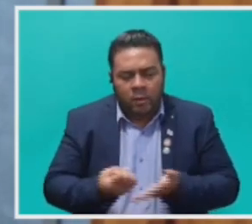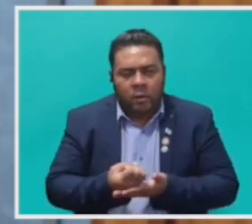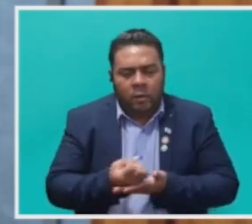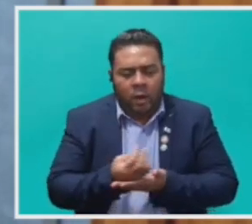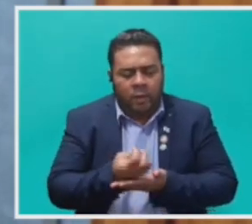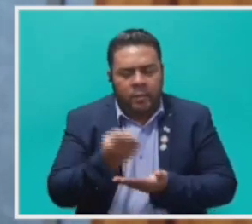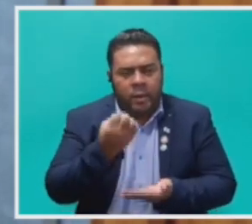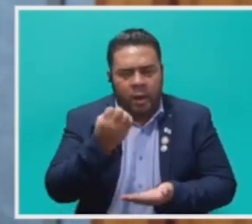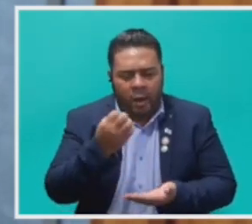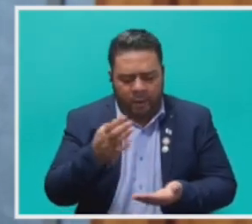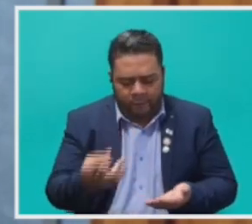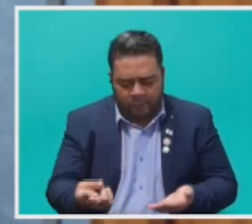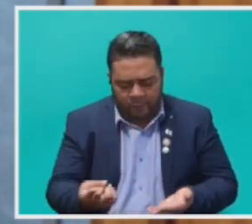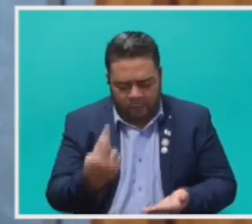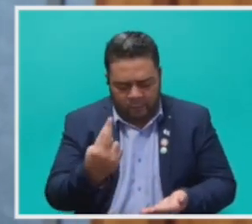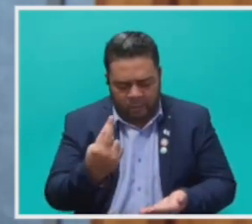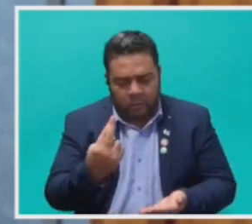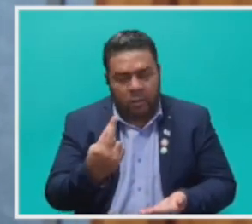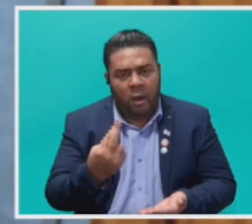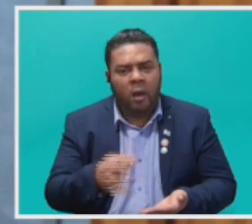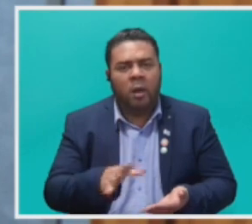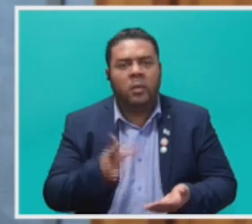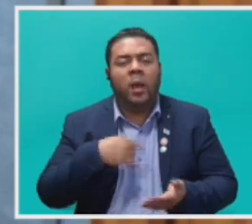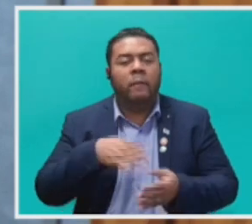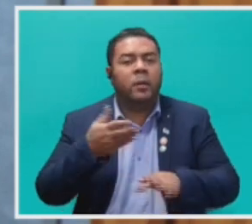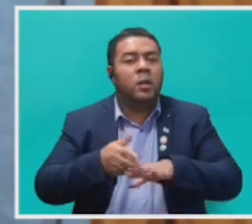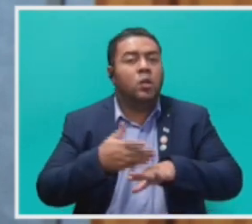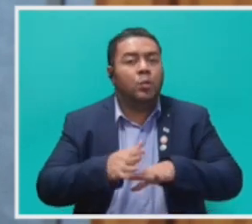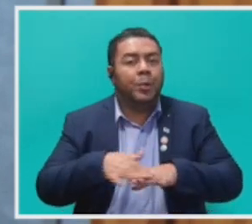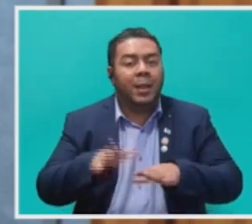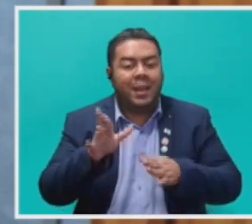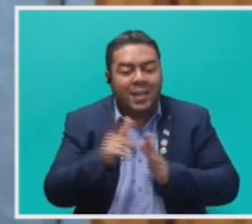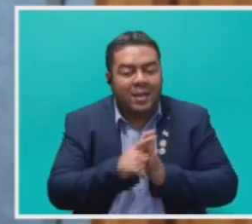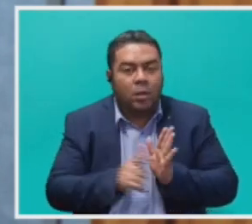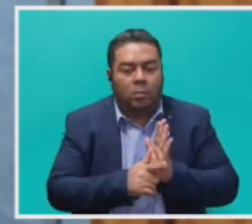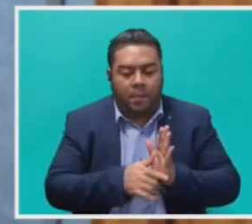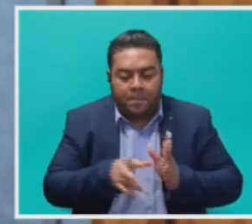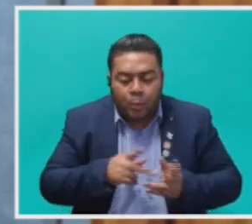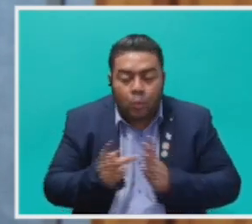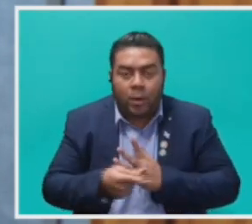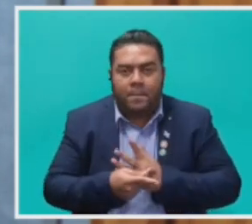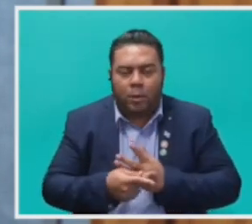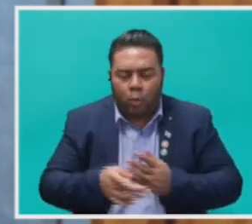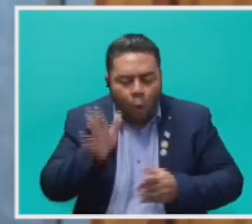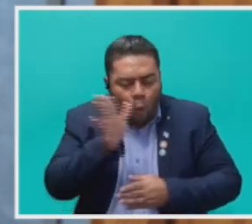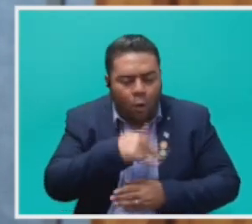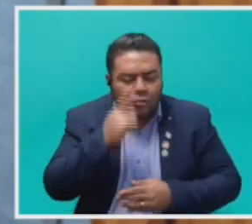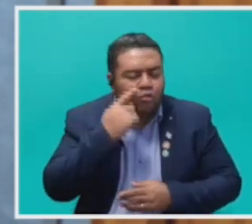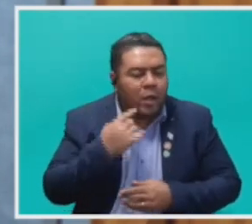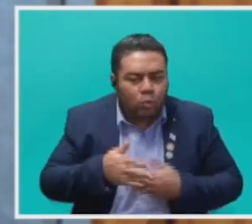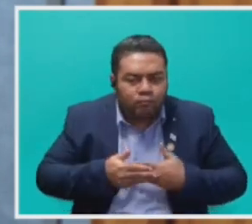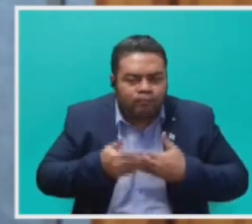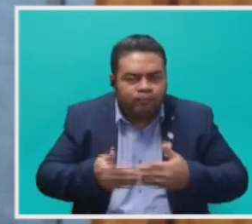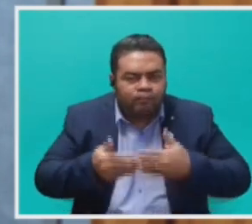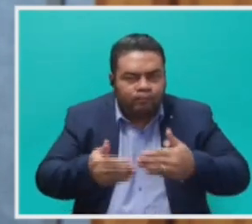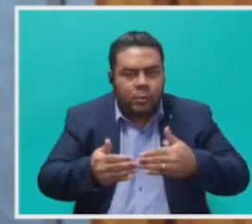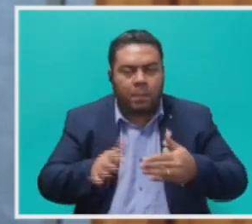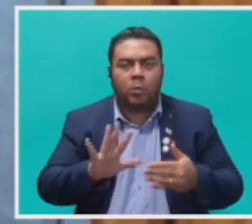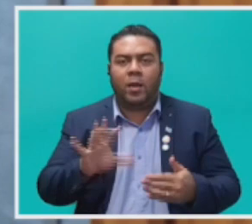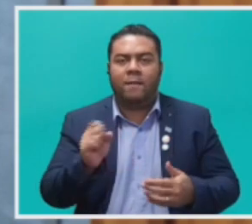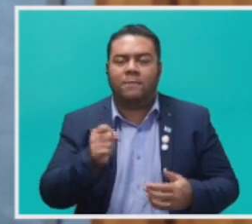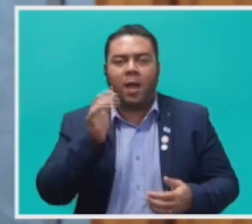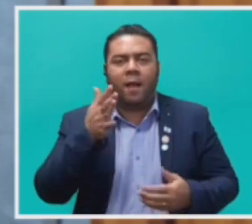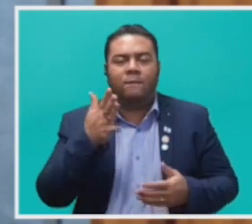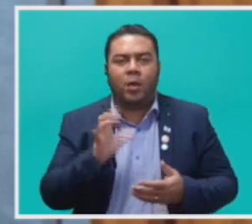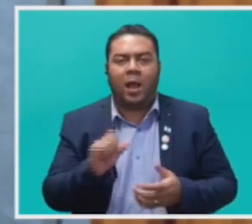recovered. Sometimes we create new legal regimes and we all try to move forward. But we are also avoiding some hard